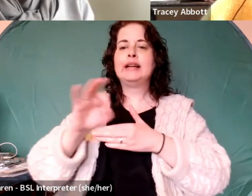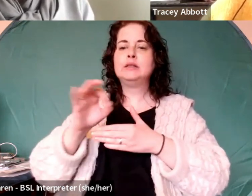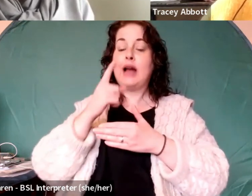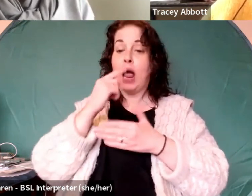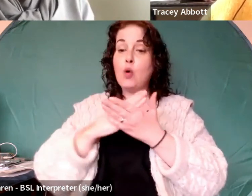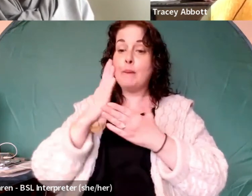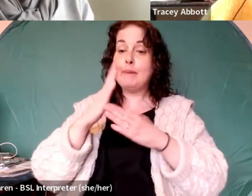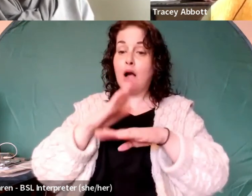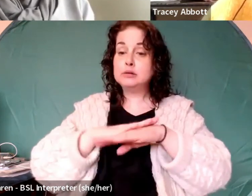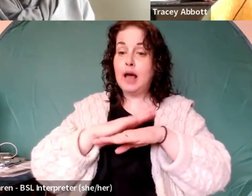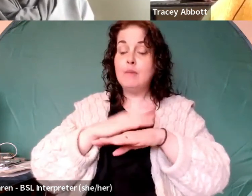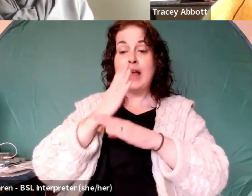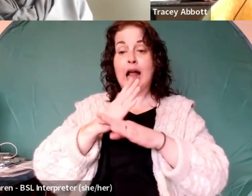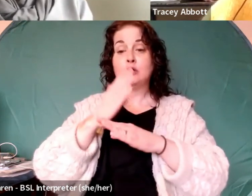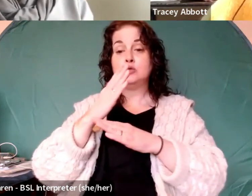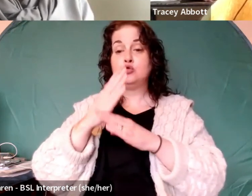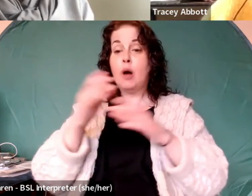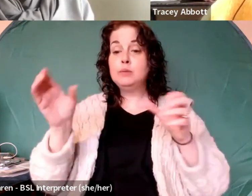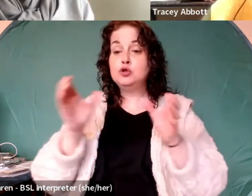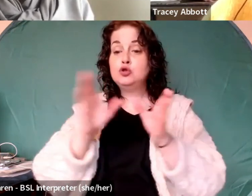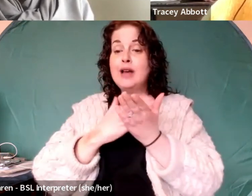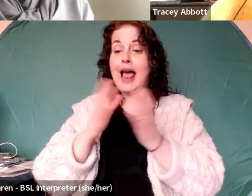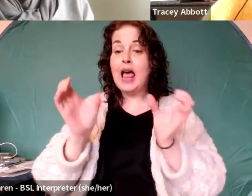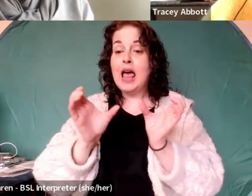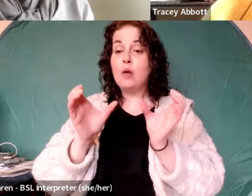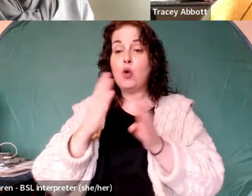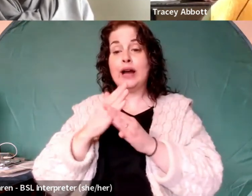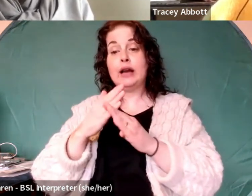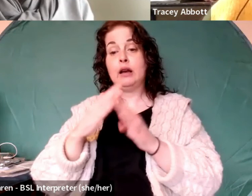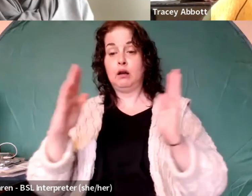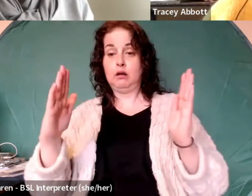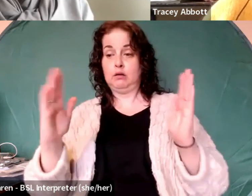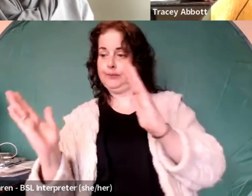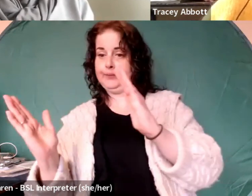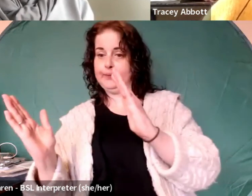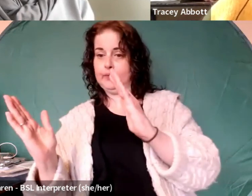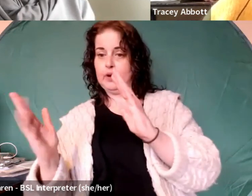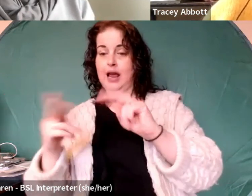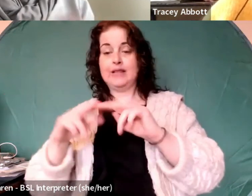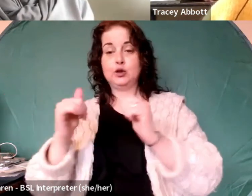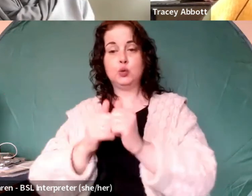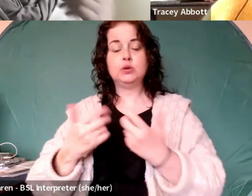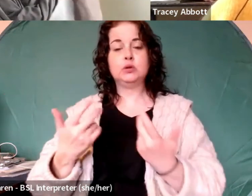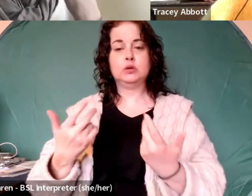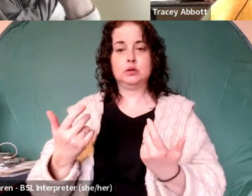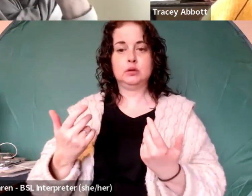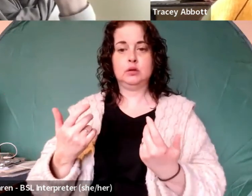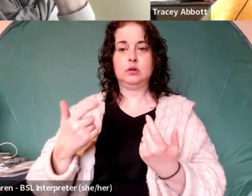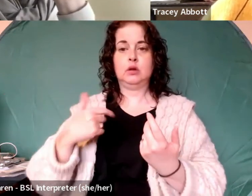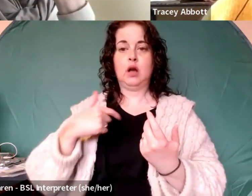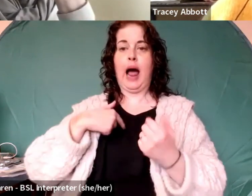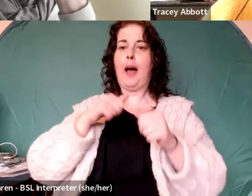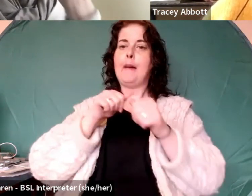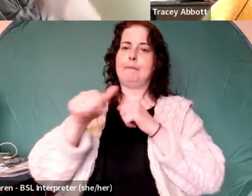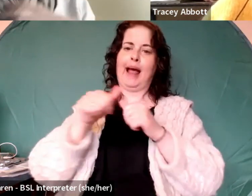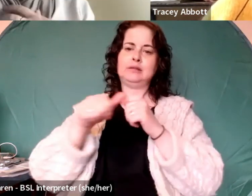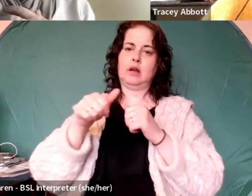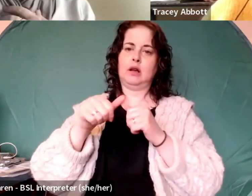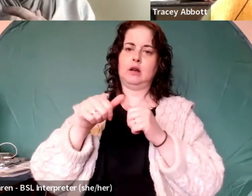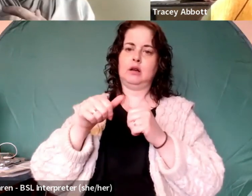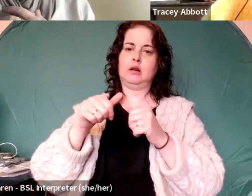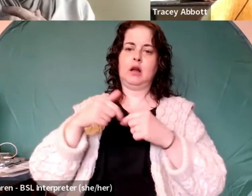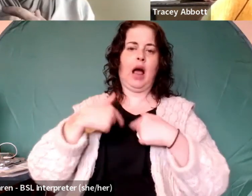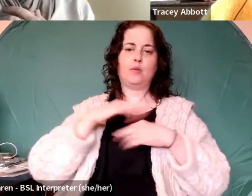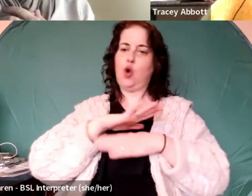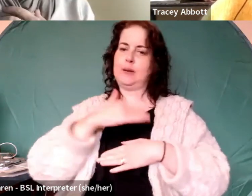part-time, we can job share, we can work in the evenings instead of during the day if that suits us. I'm much better. I'm not